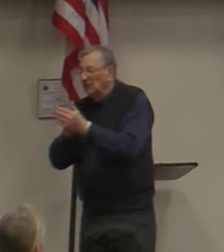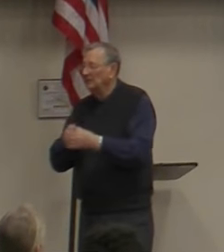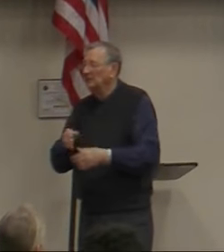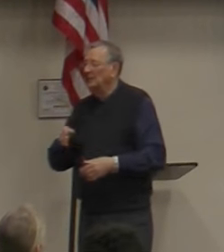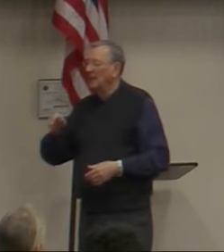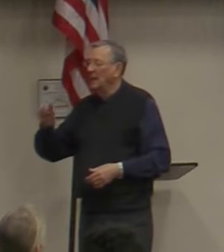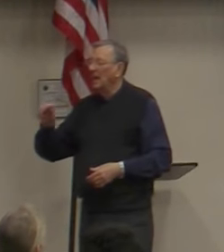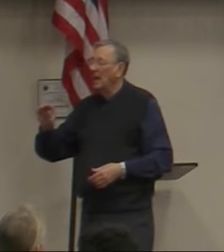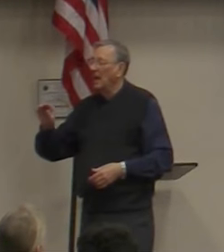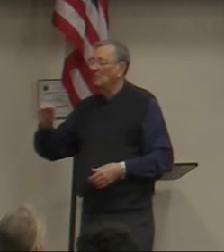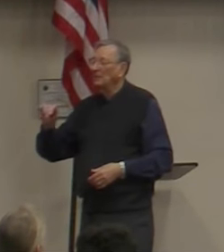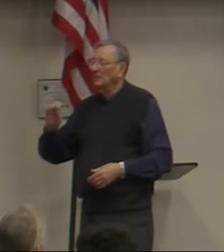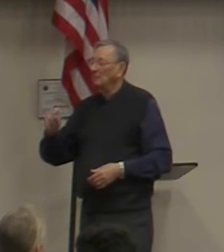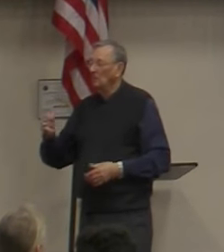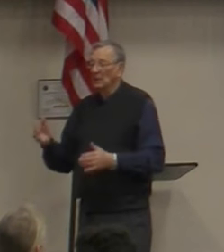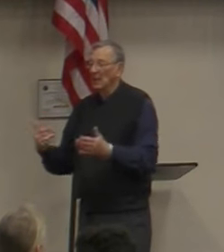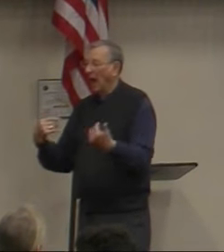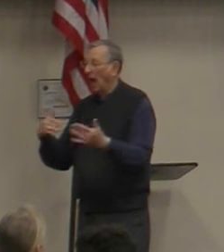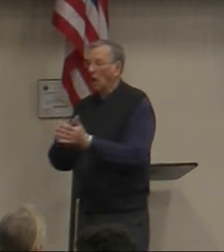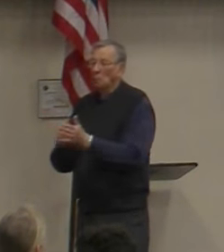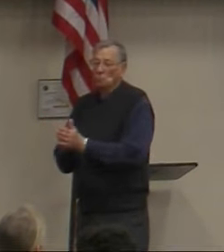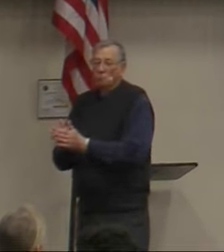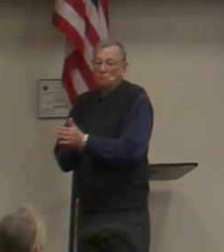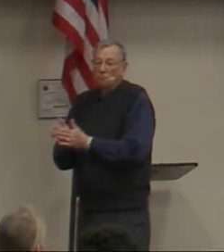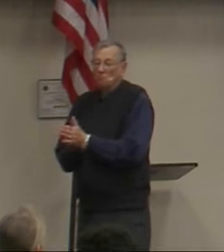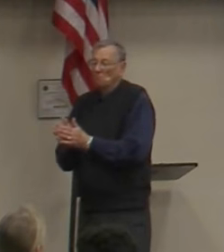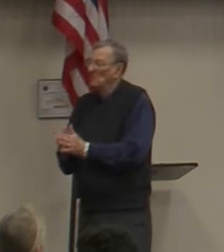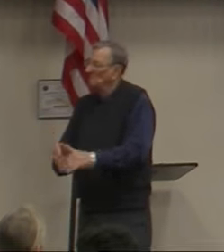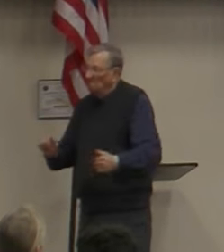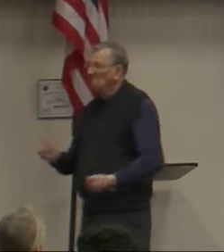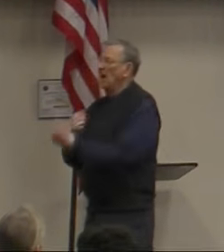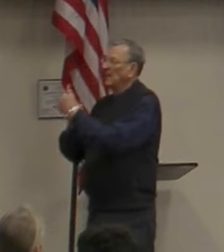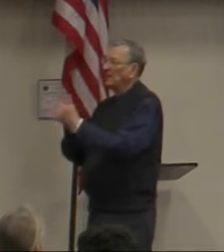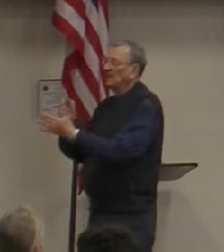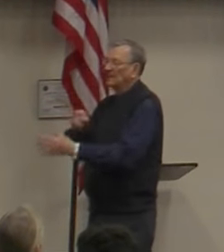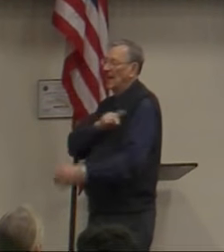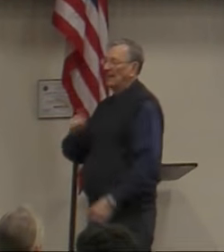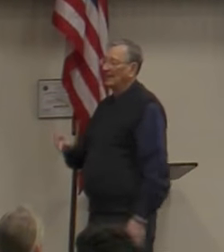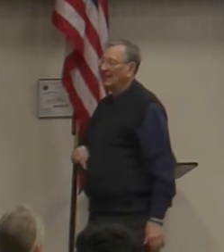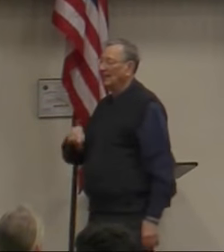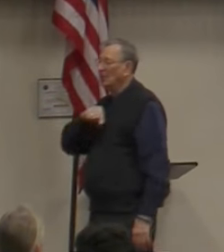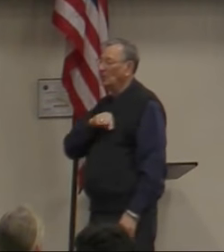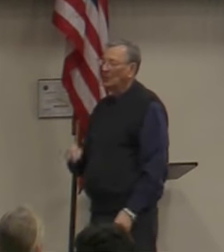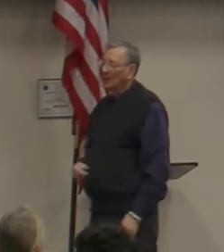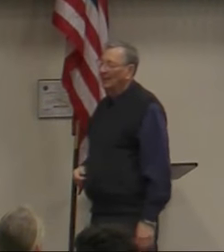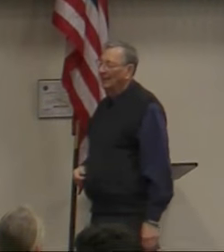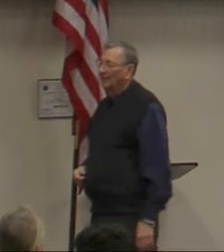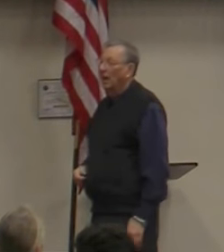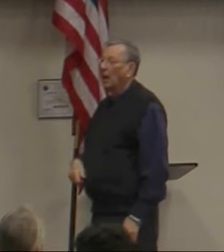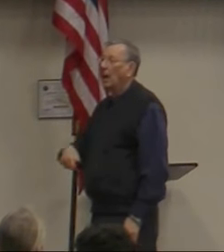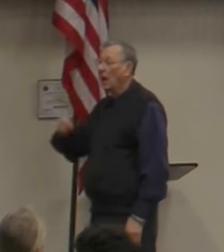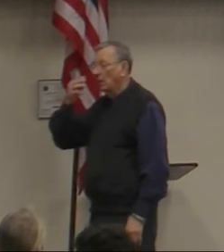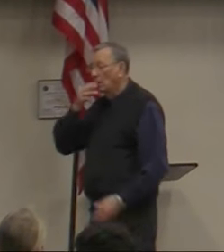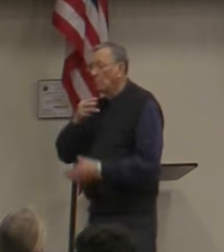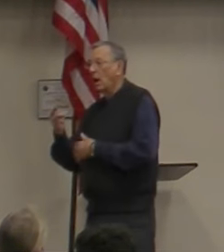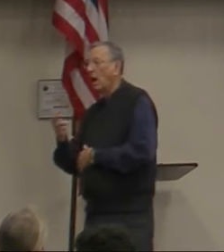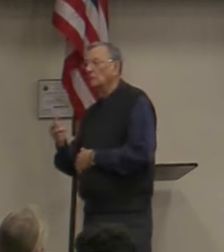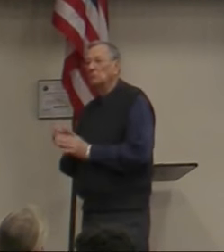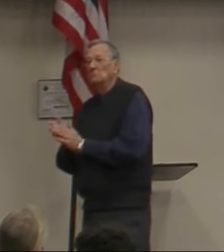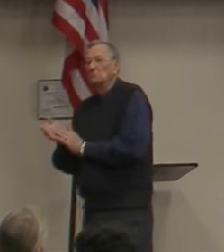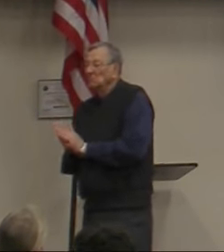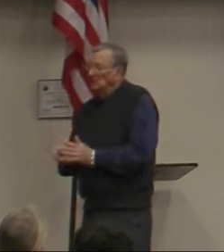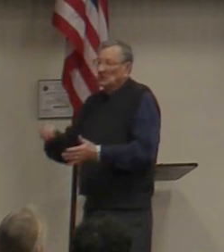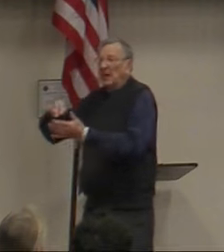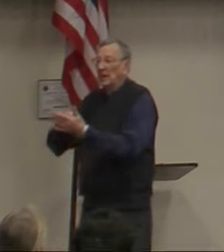ready now to take it with a renewed vigor, with renewed excitement. Other prophets like Micaiah and others are emboldened to stand up